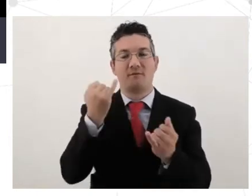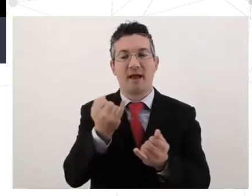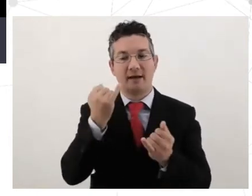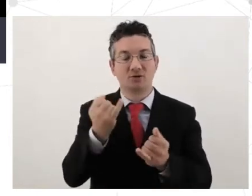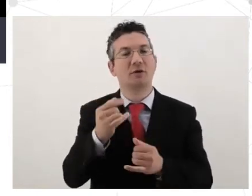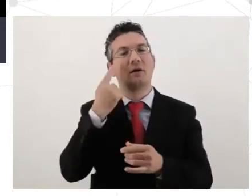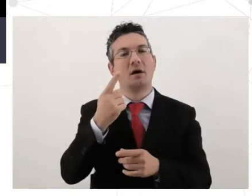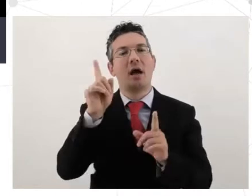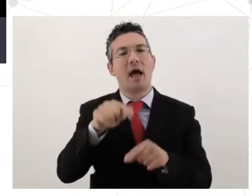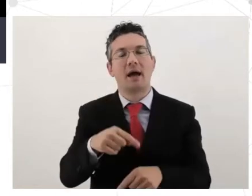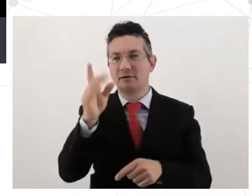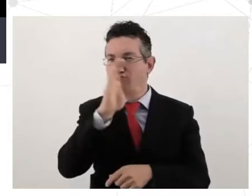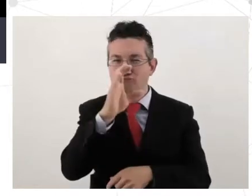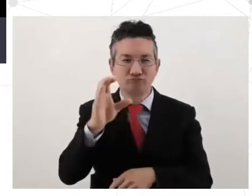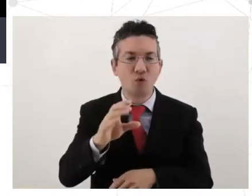work.